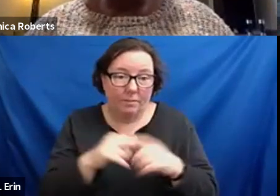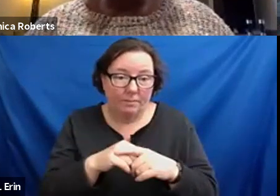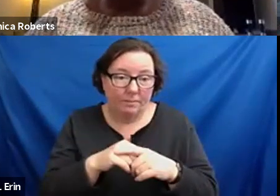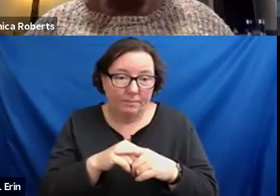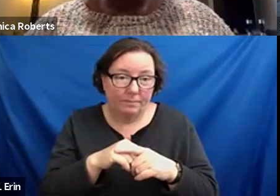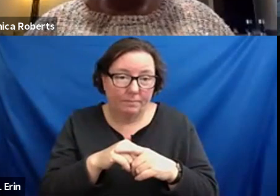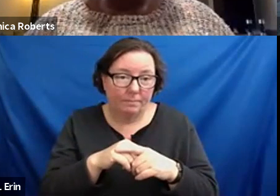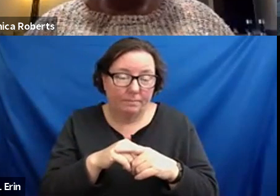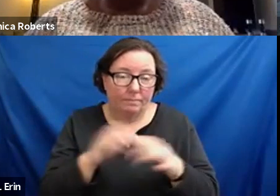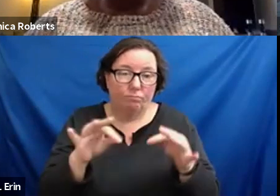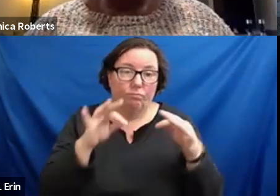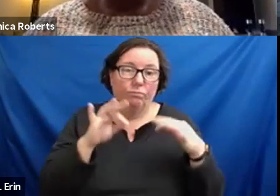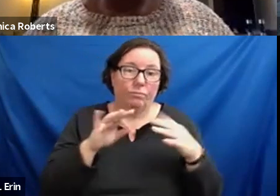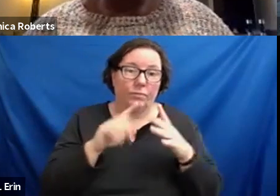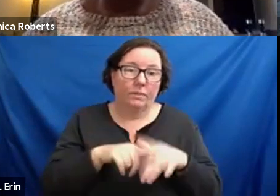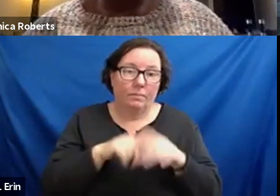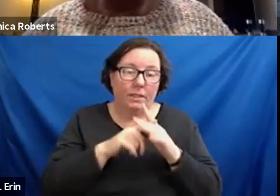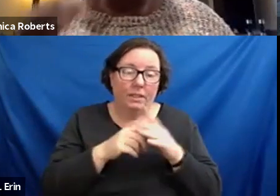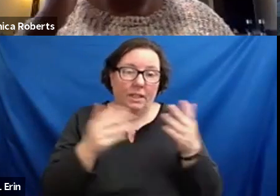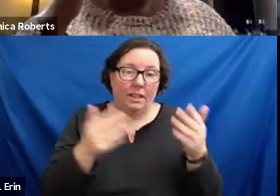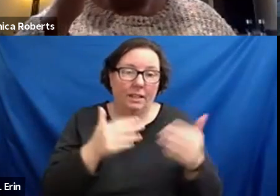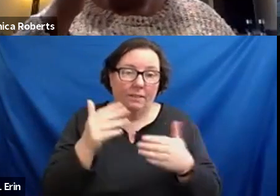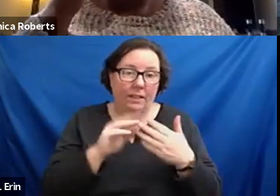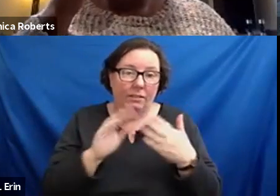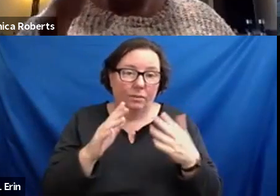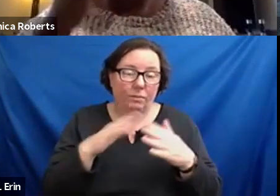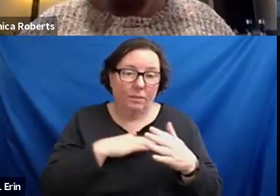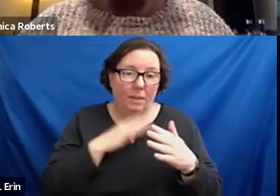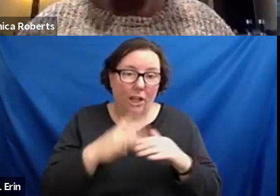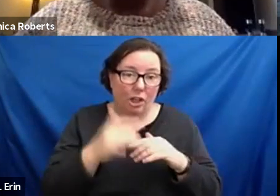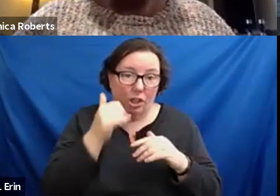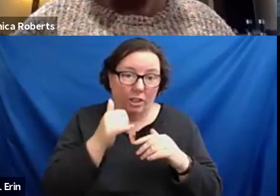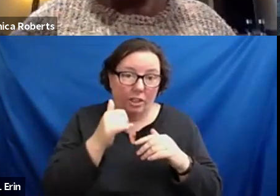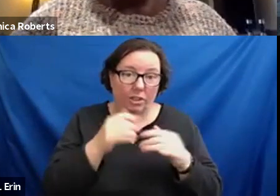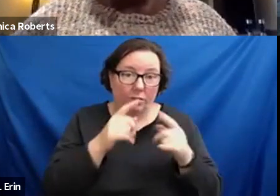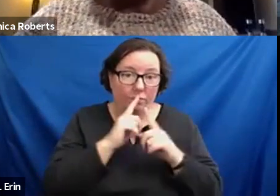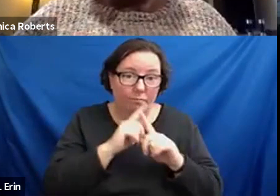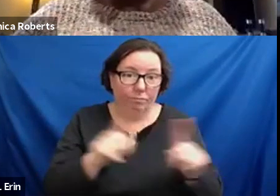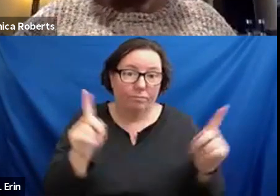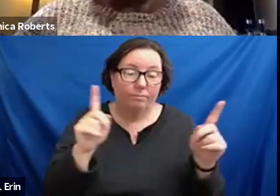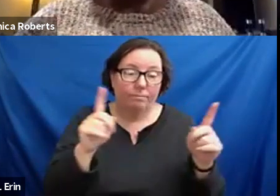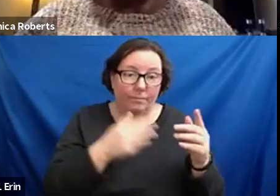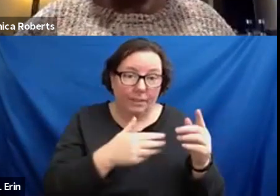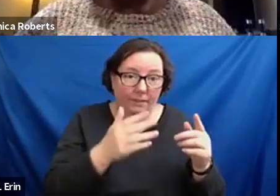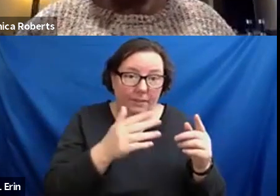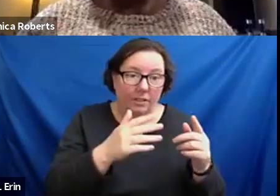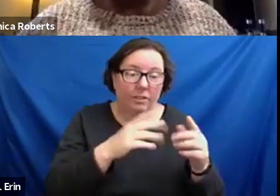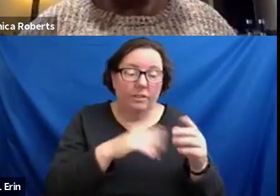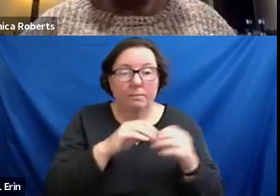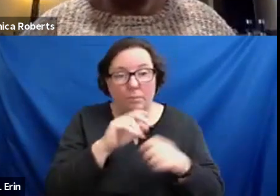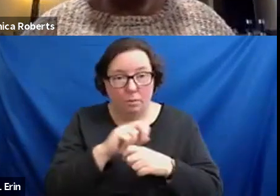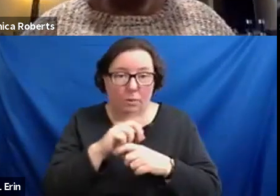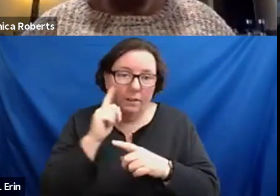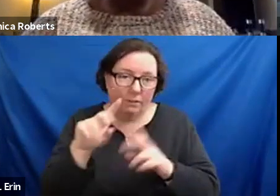the process of inviting students to apply. And it would certainly be more work on the part